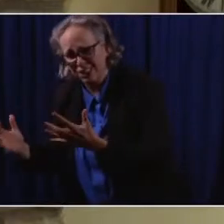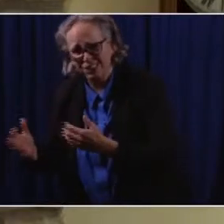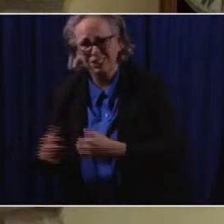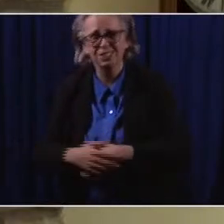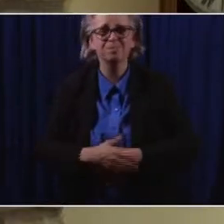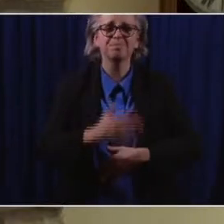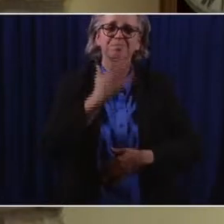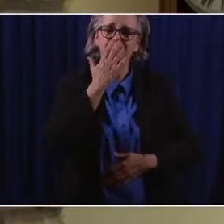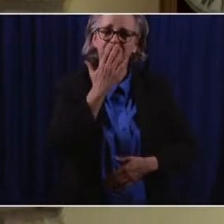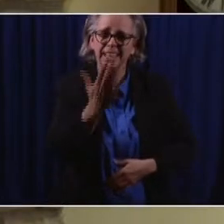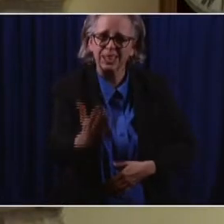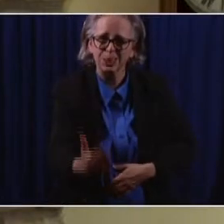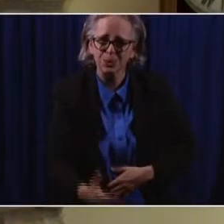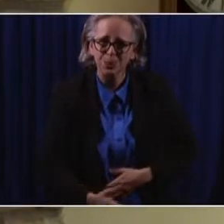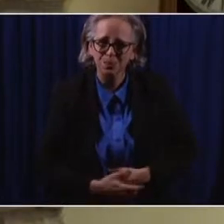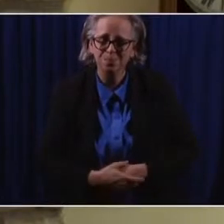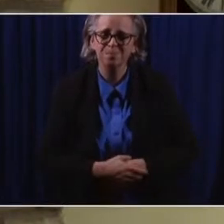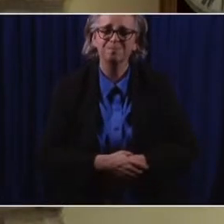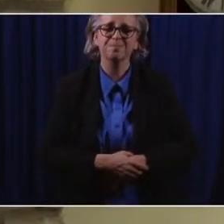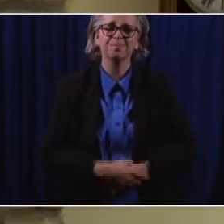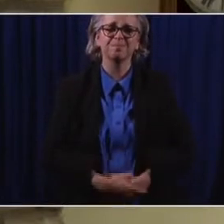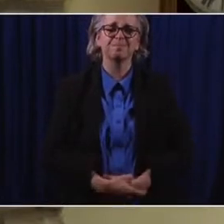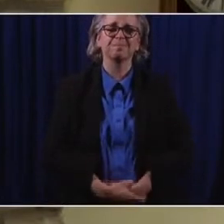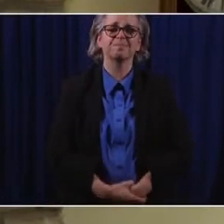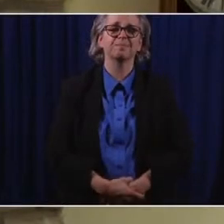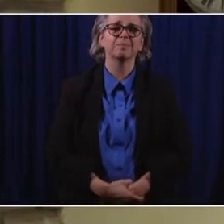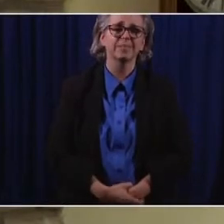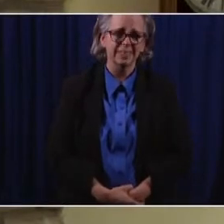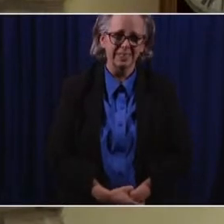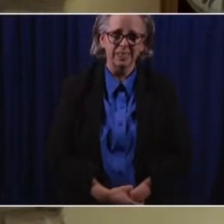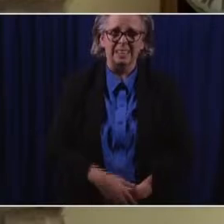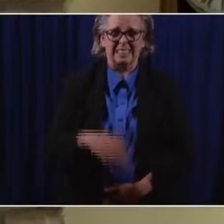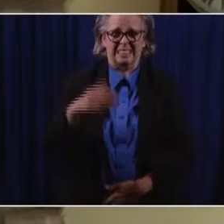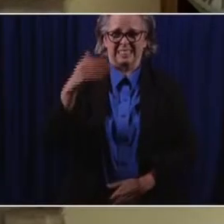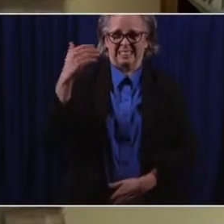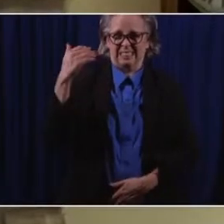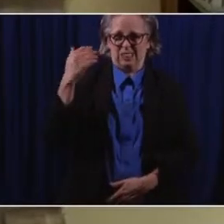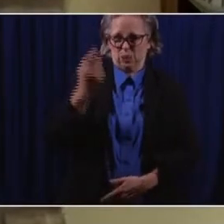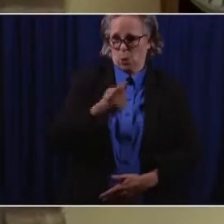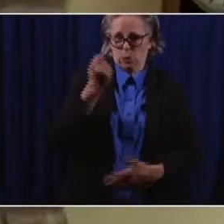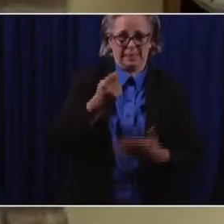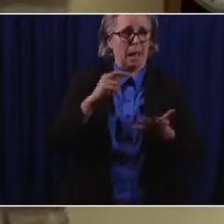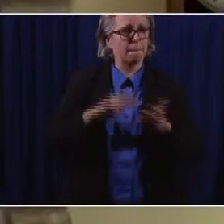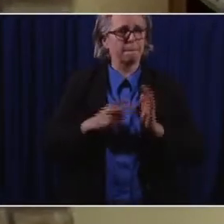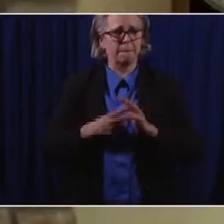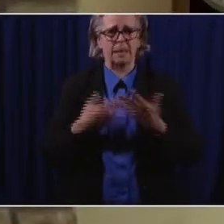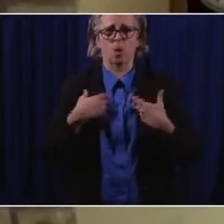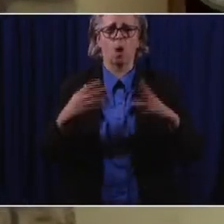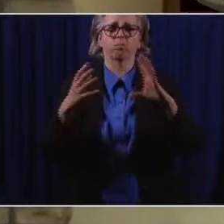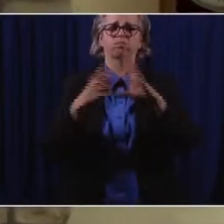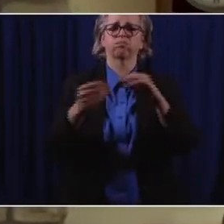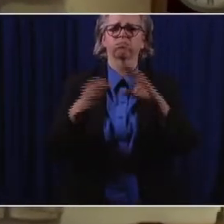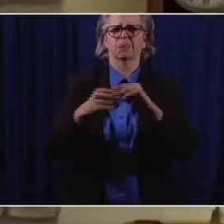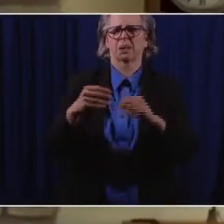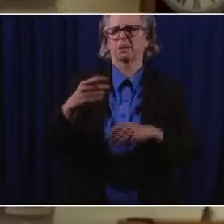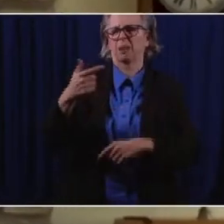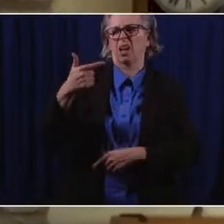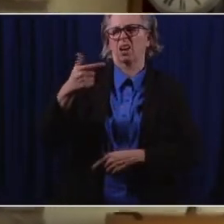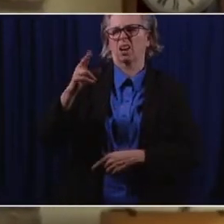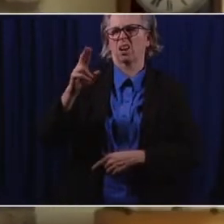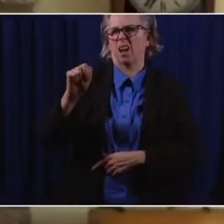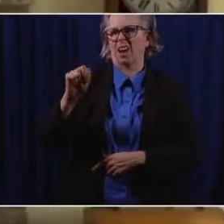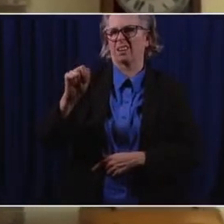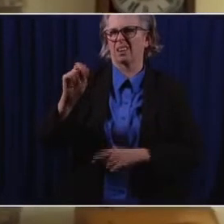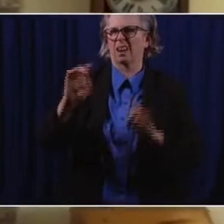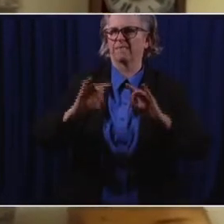do each Tuesday, I'm going to take a moment to talk about gun violence in this state. We should all be sick and tired of picking up the newspaper and seeing